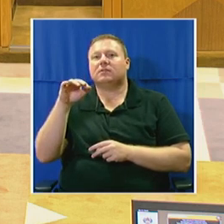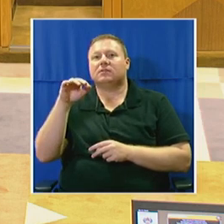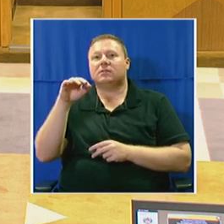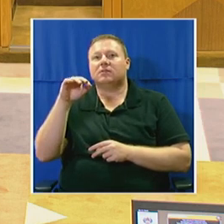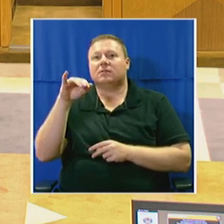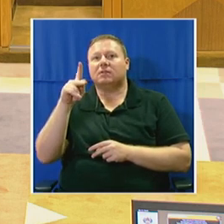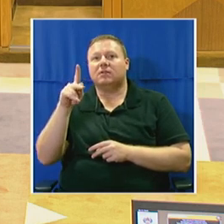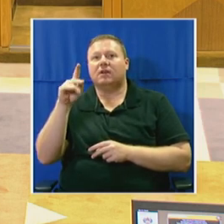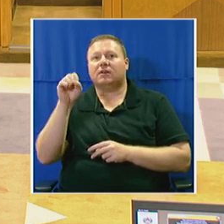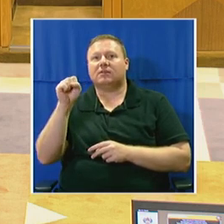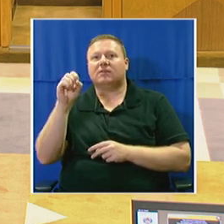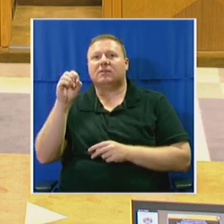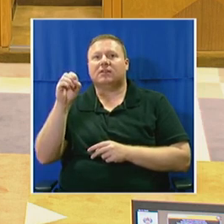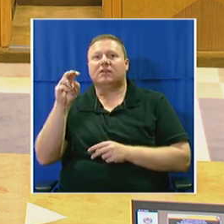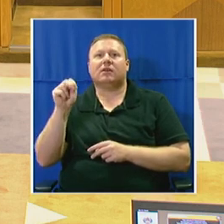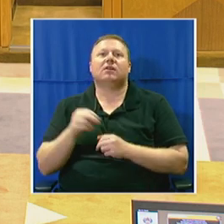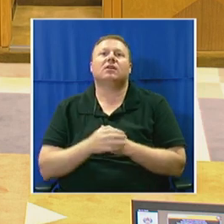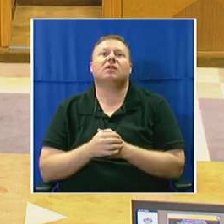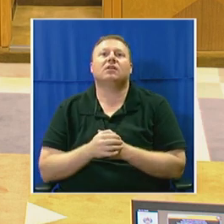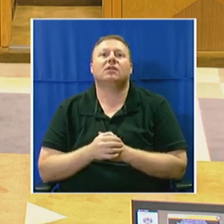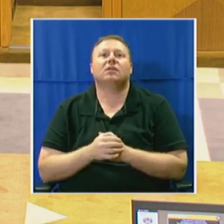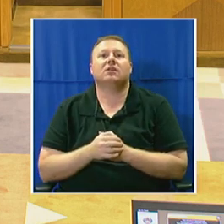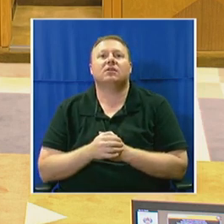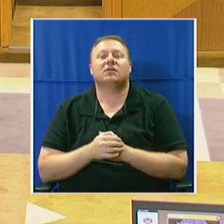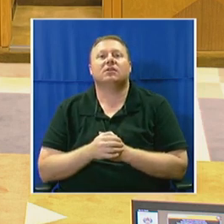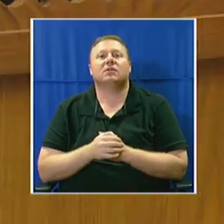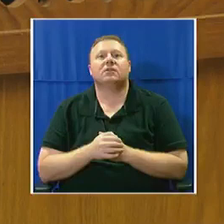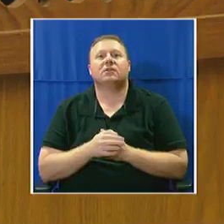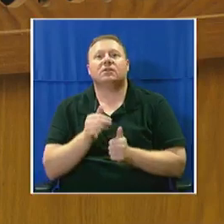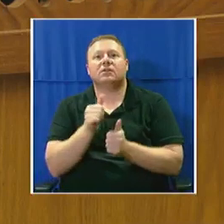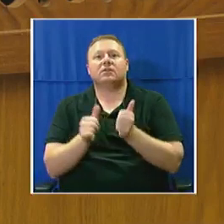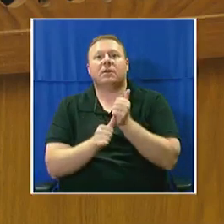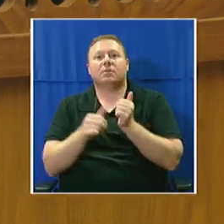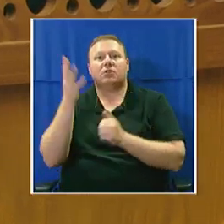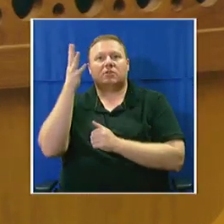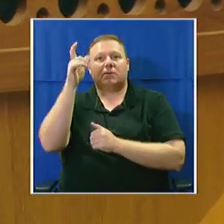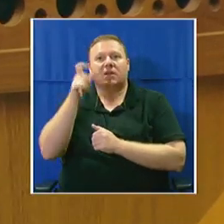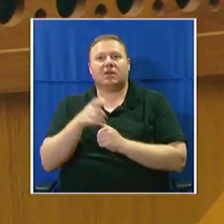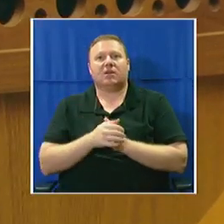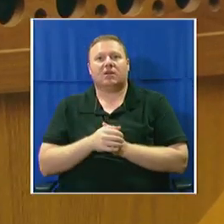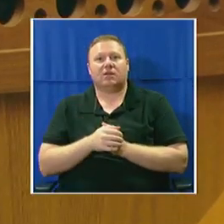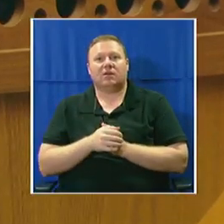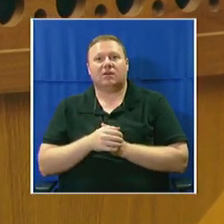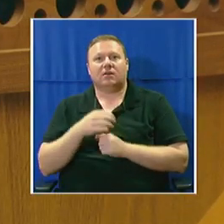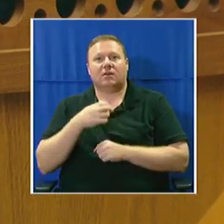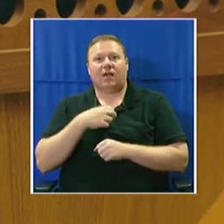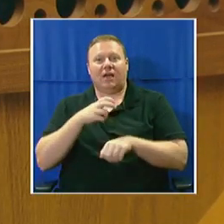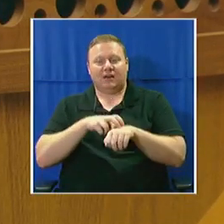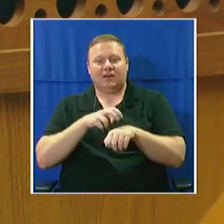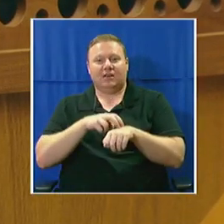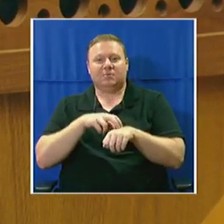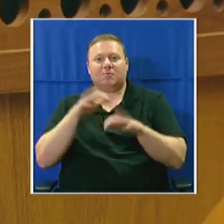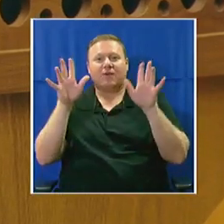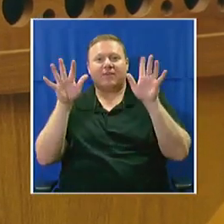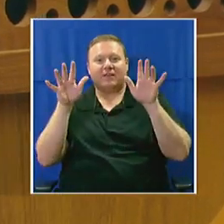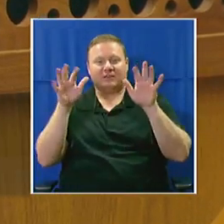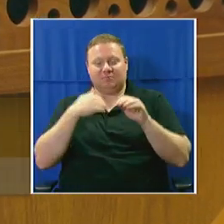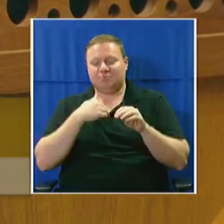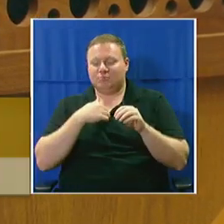deserved response I thank you thank you aljama honorable